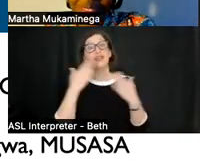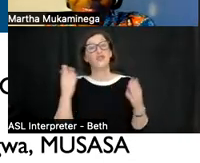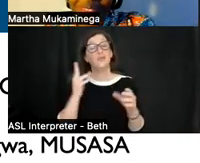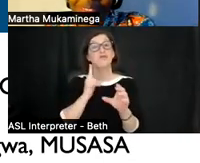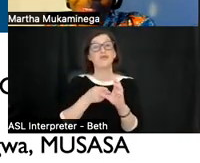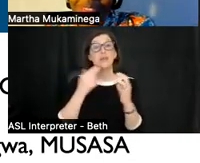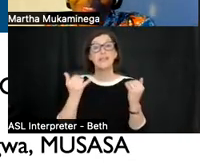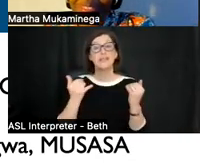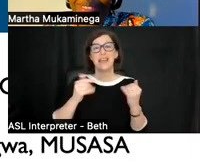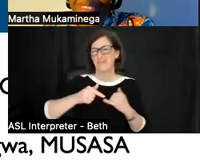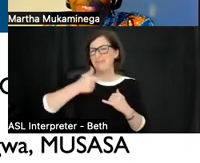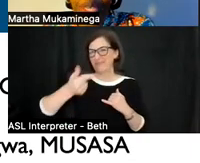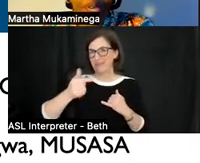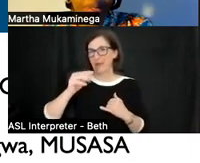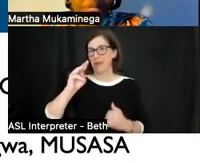over to you, Martha.